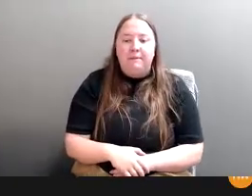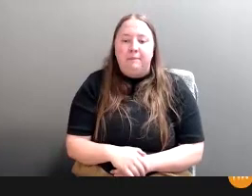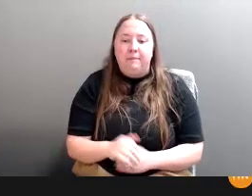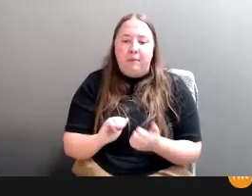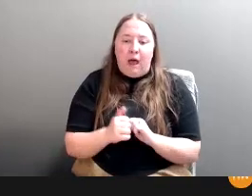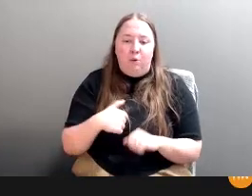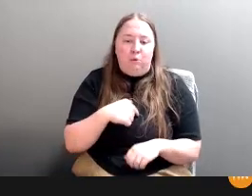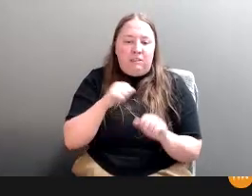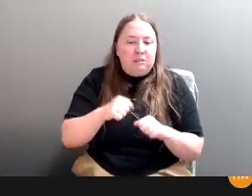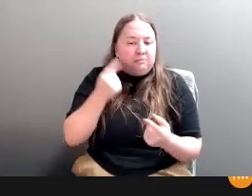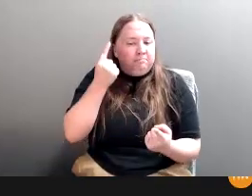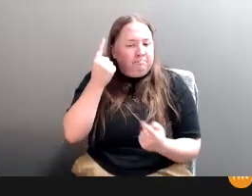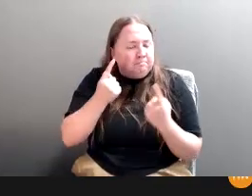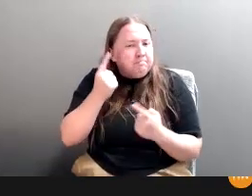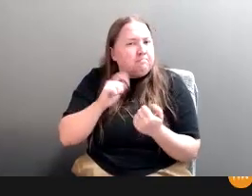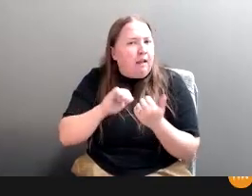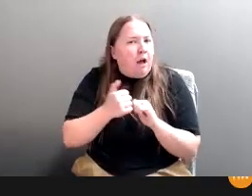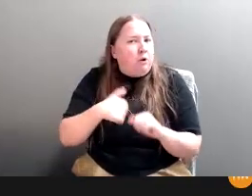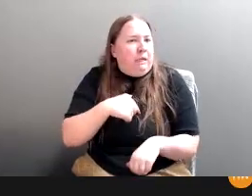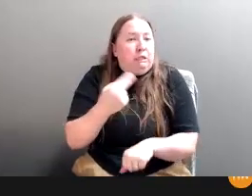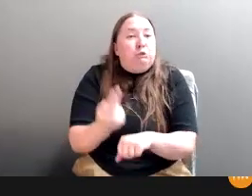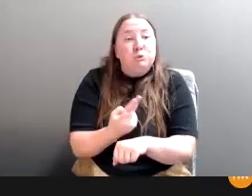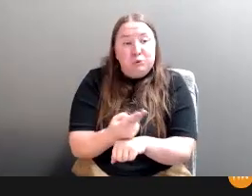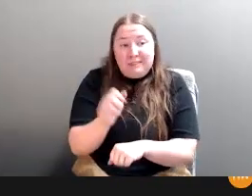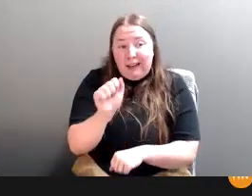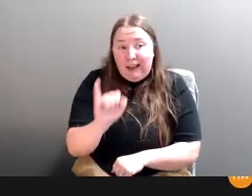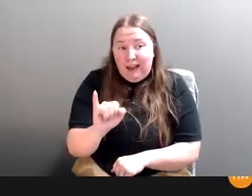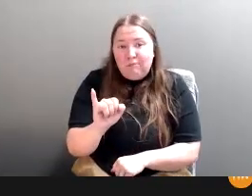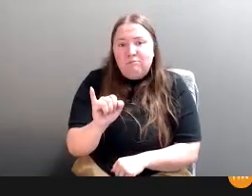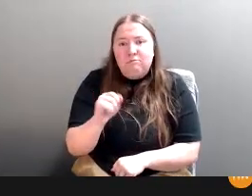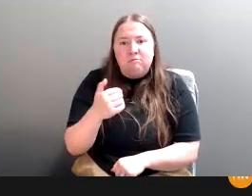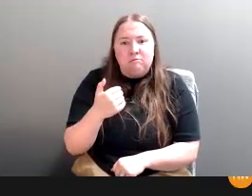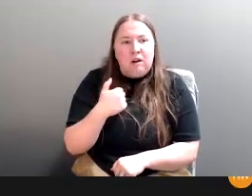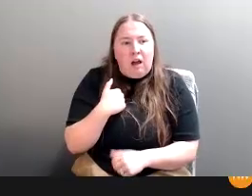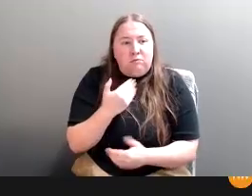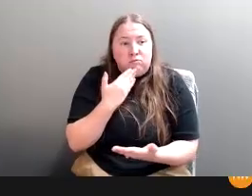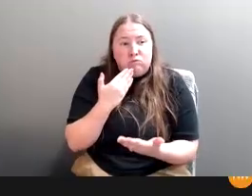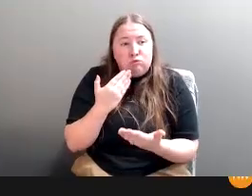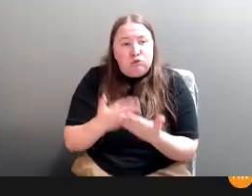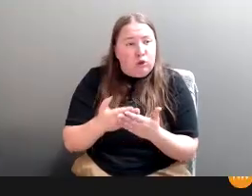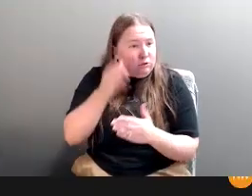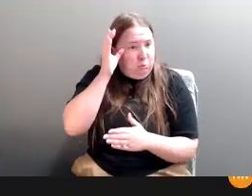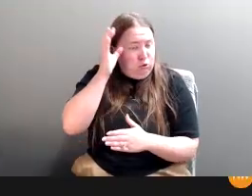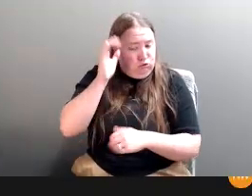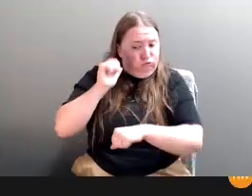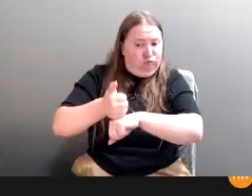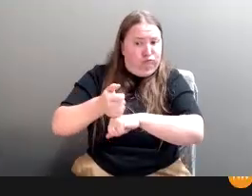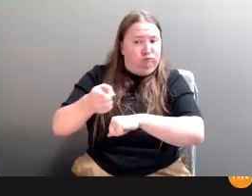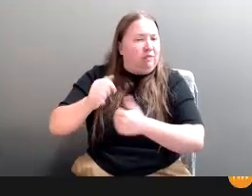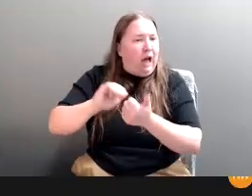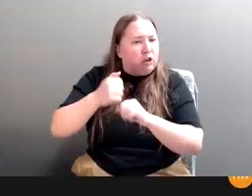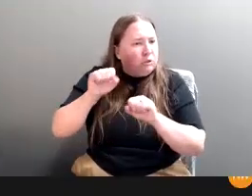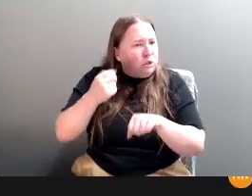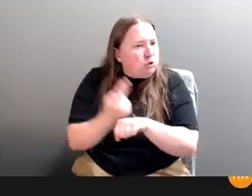could think about how do we use, because we all have generally good processors setting on our desk, and how can we use some of